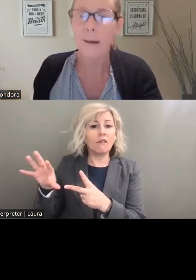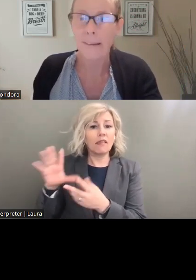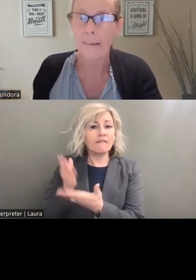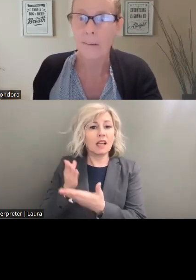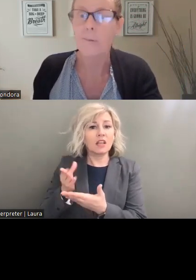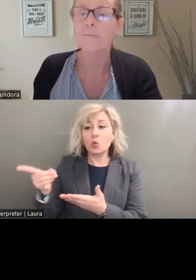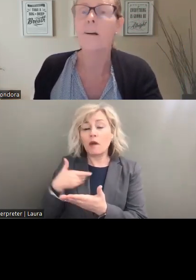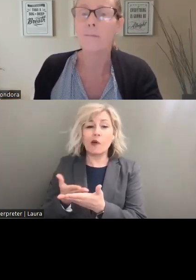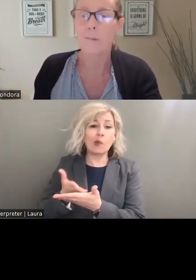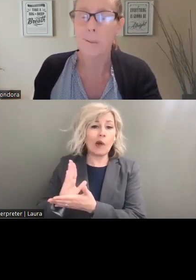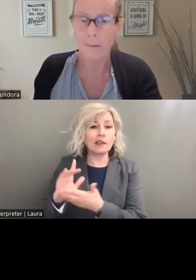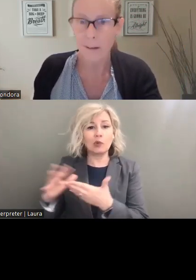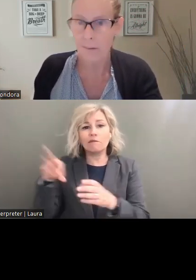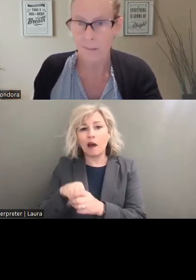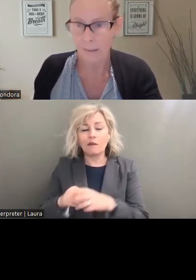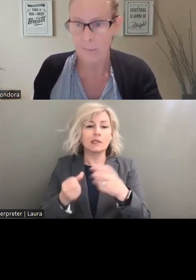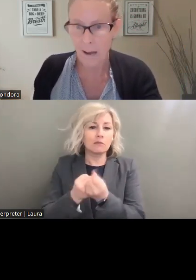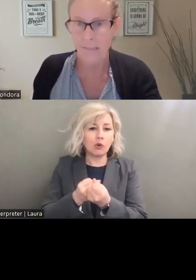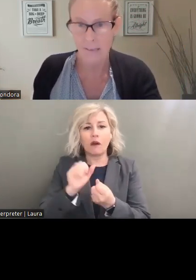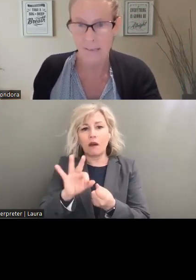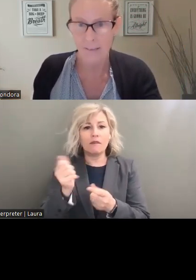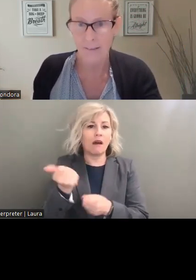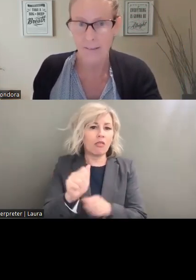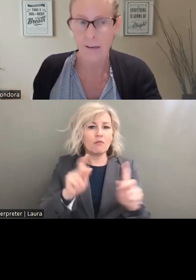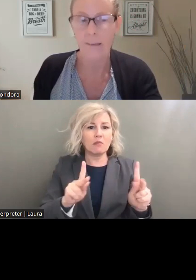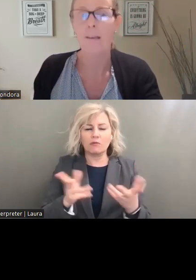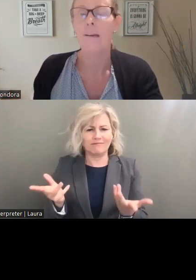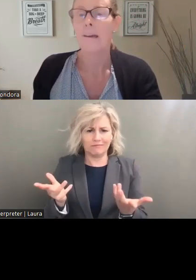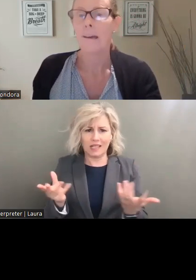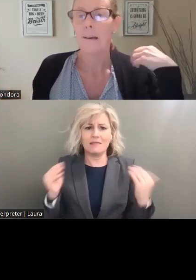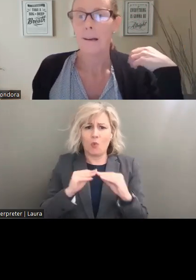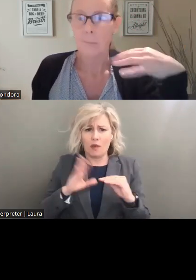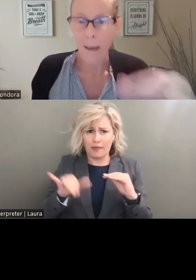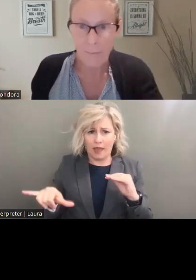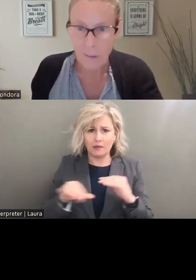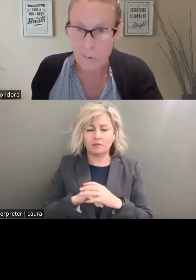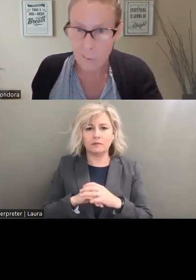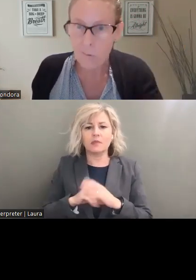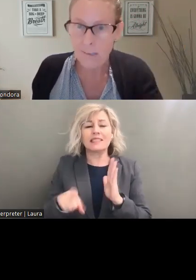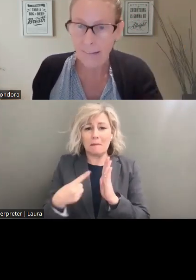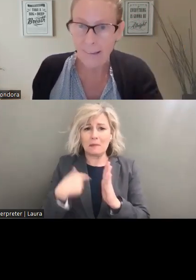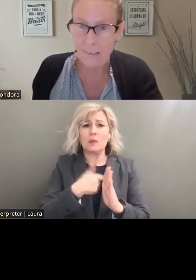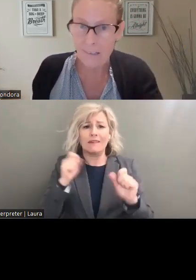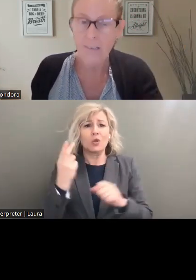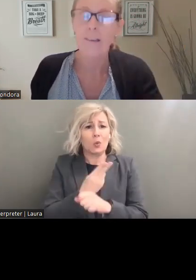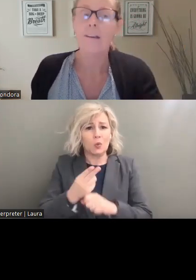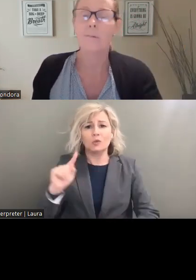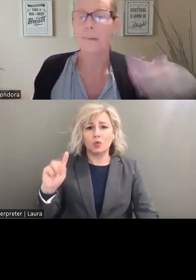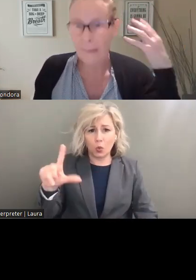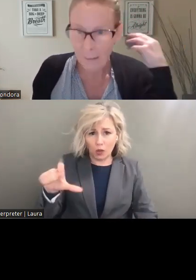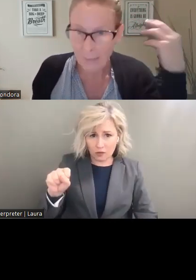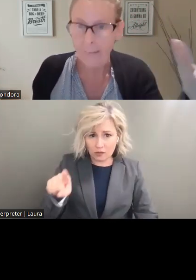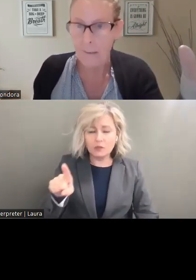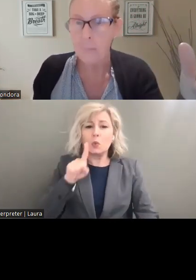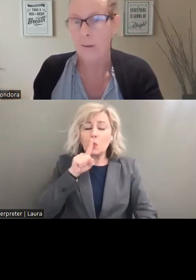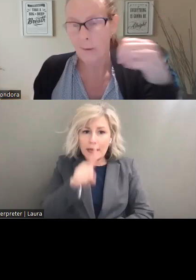have a right to involve supportive others in this process, okay? We have to use tools like this to